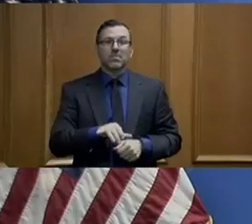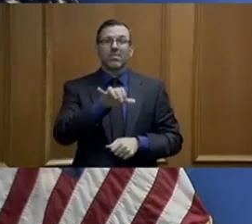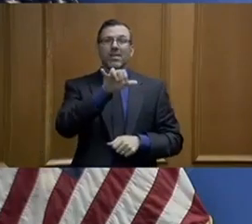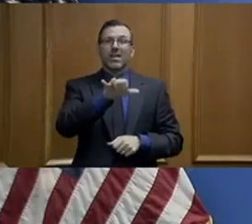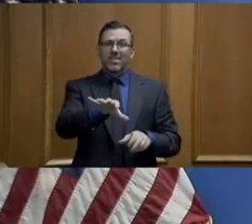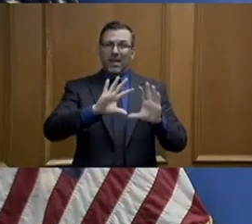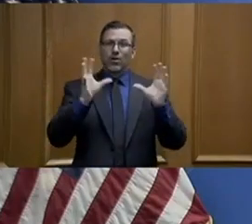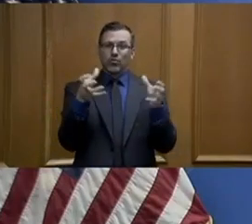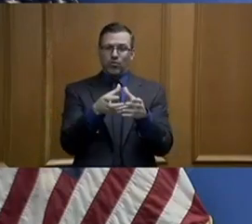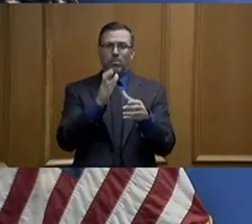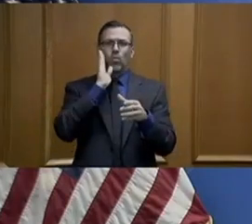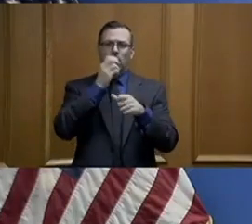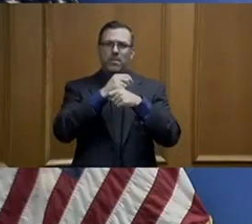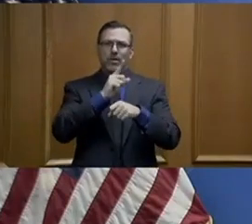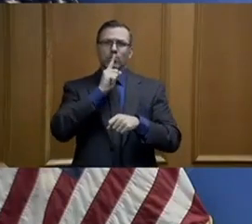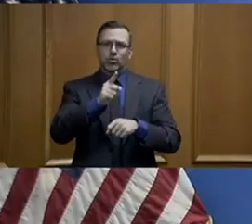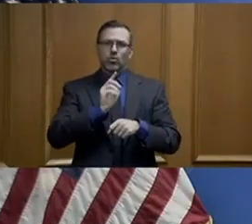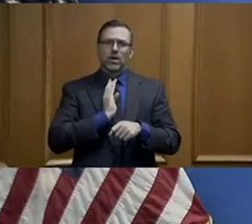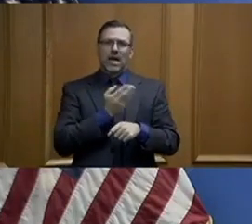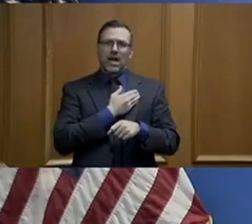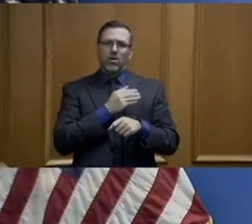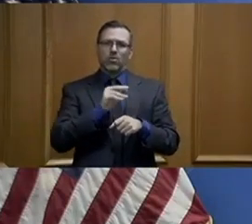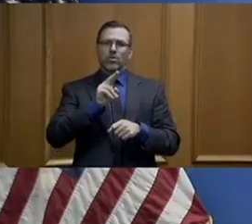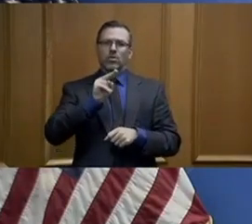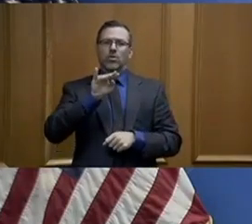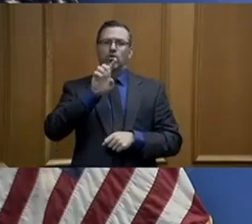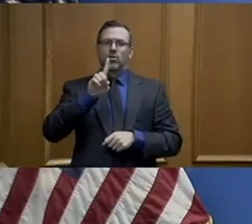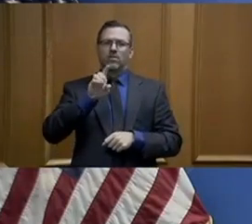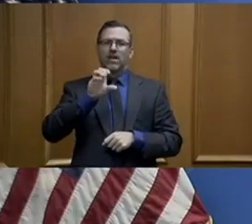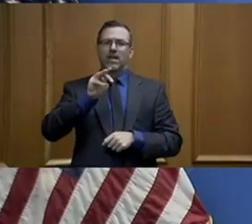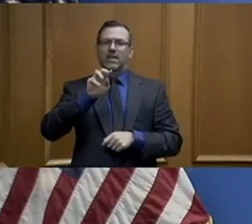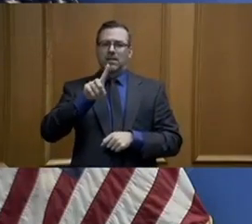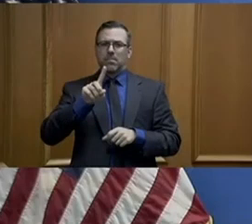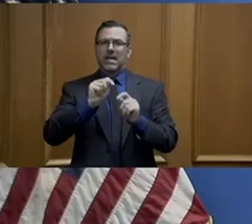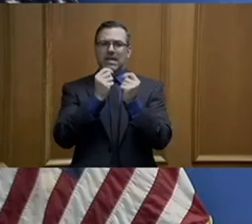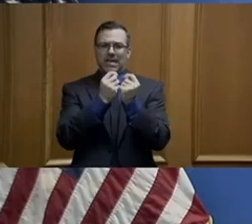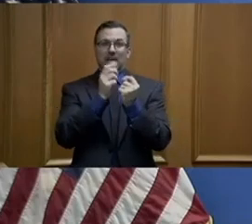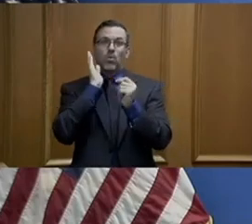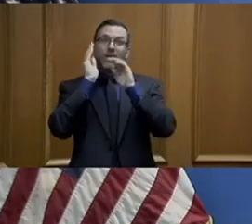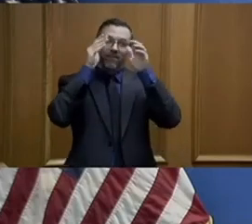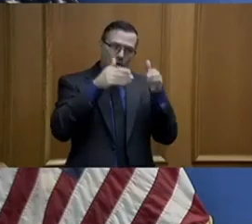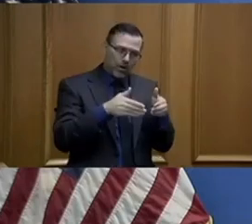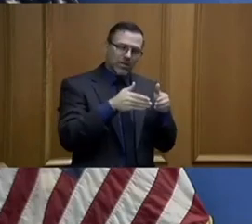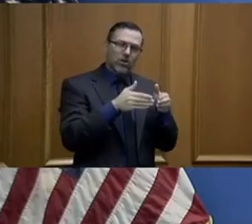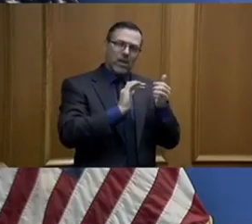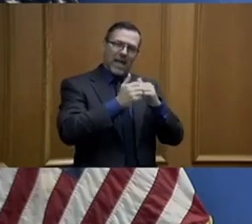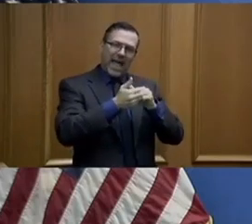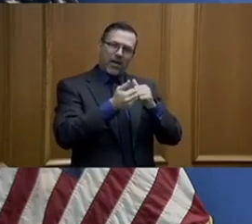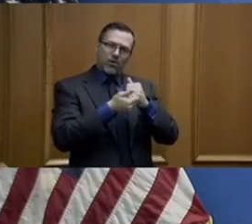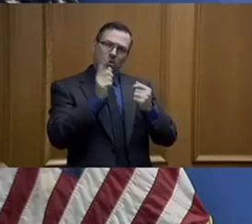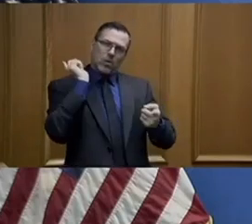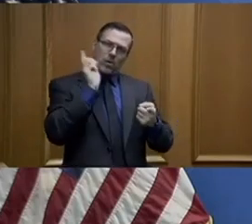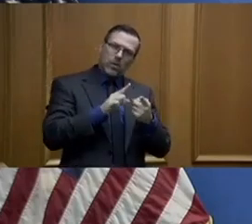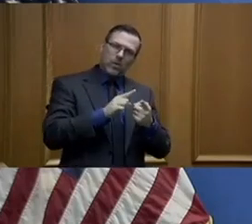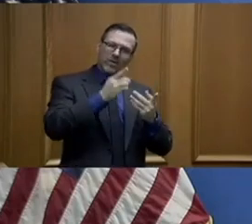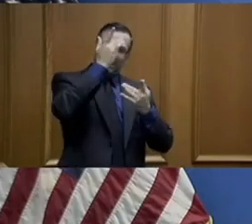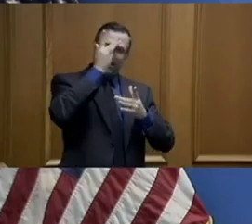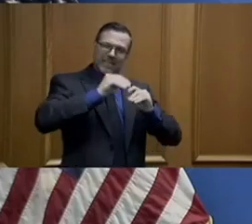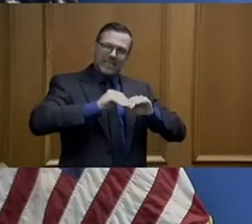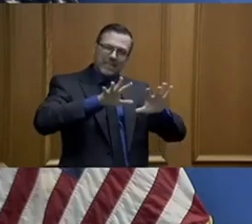that the Unified Command Group will continue their focused effort on disease management, improving